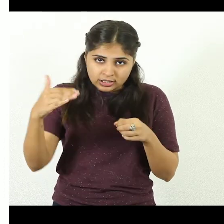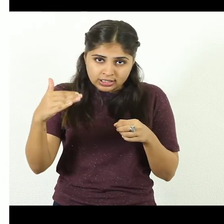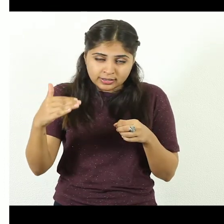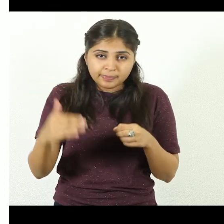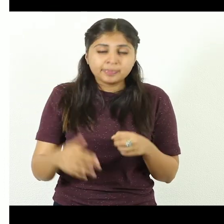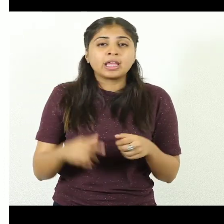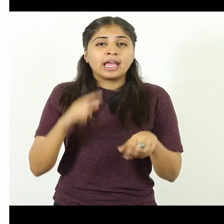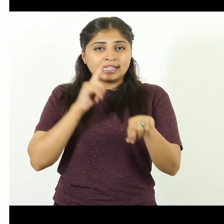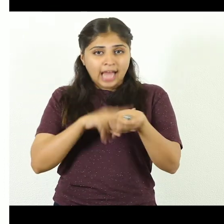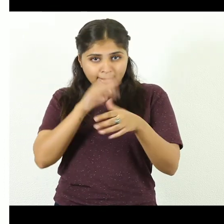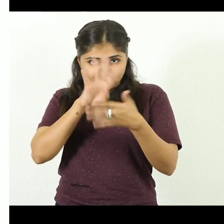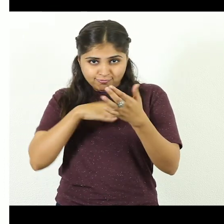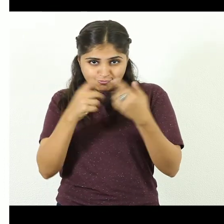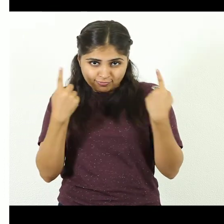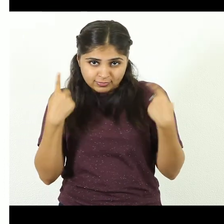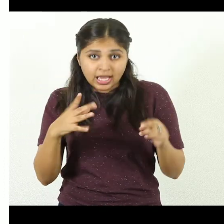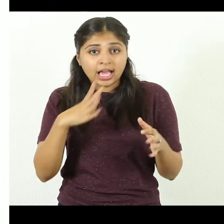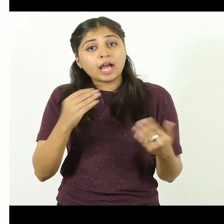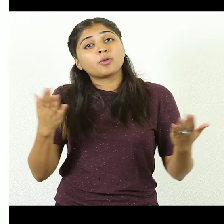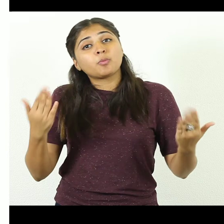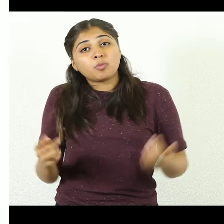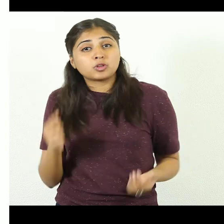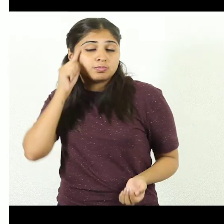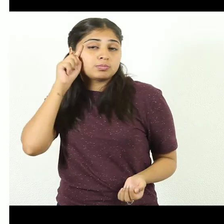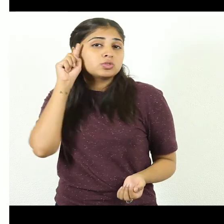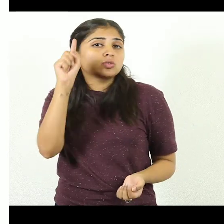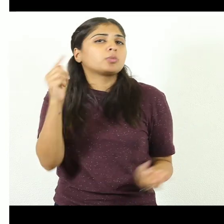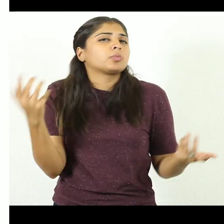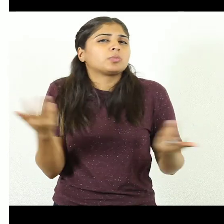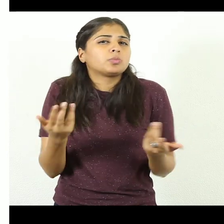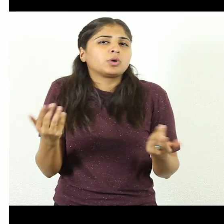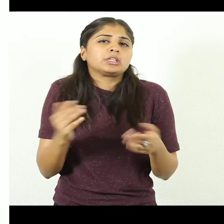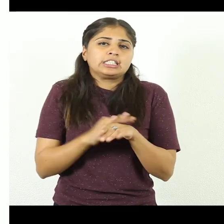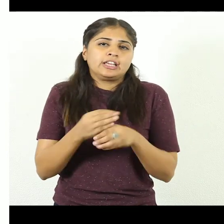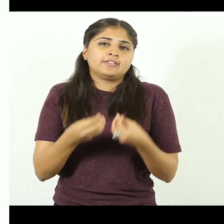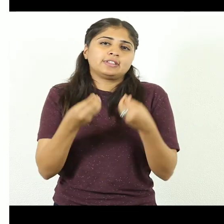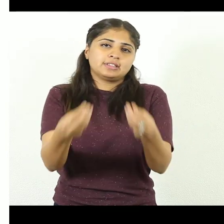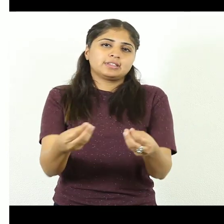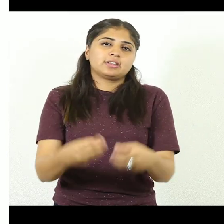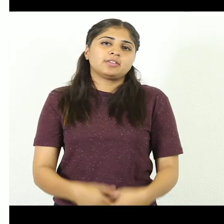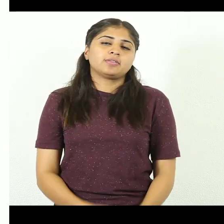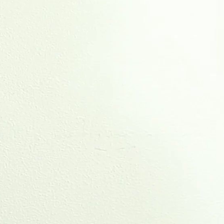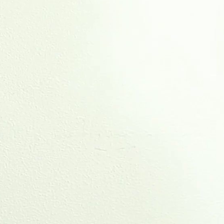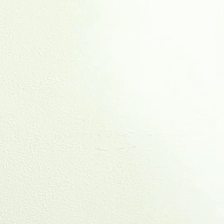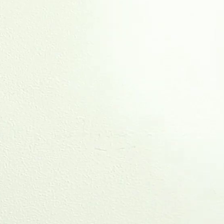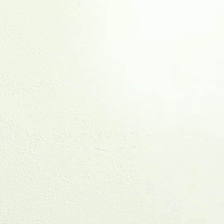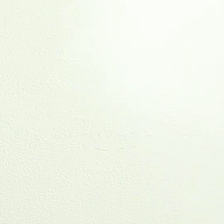quality, timeliness, responsibility, and scope of service being provided.